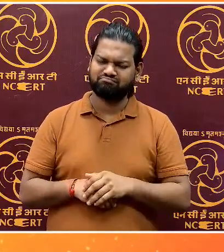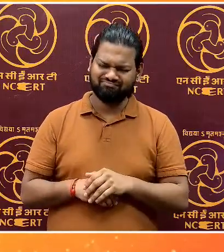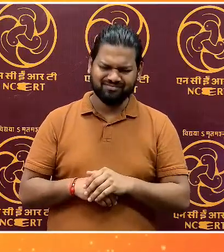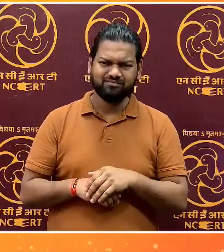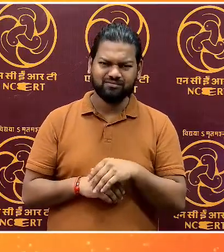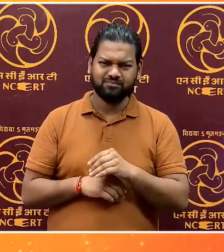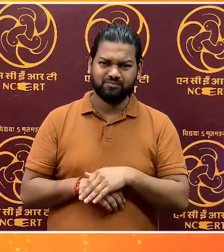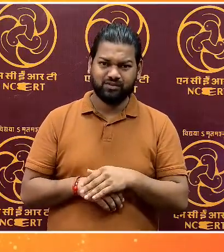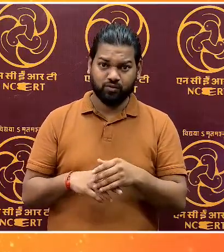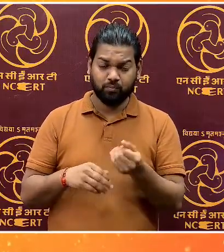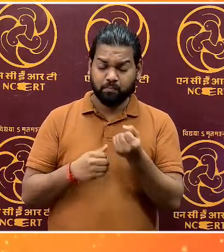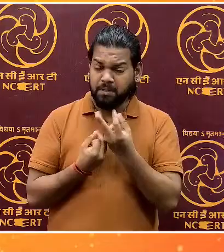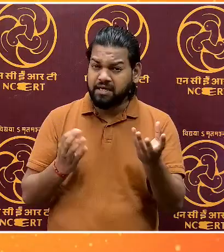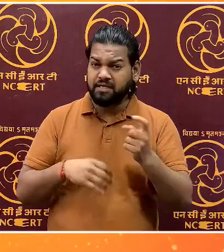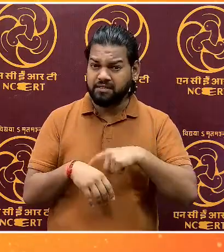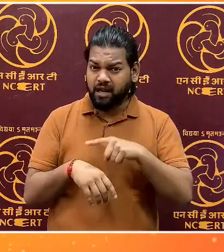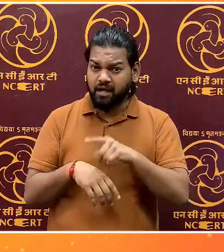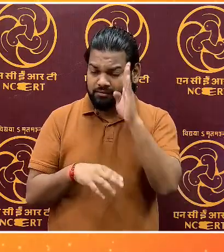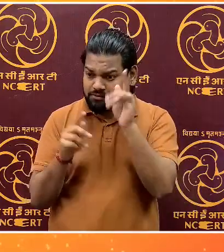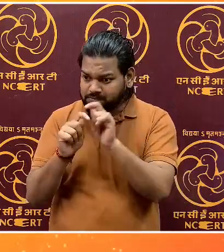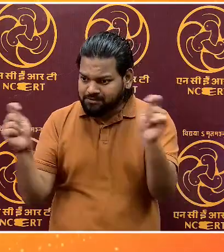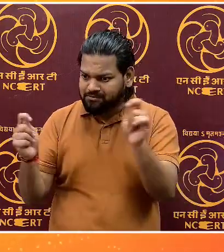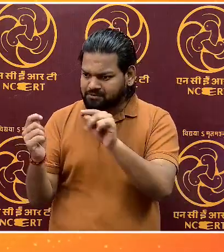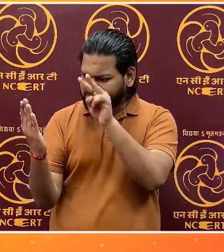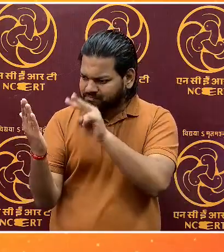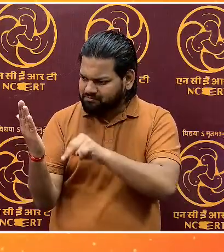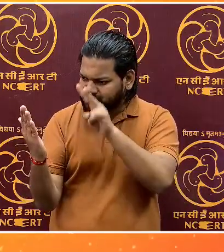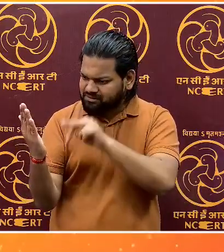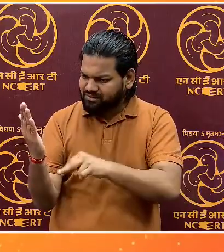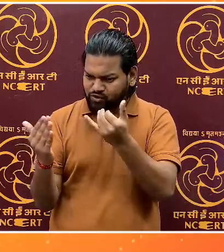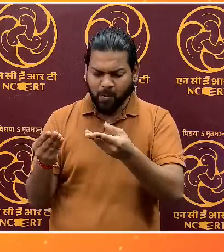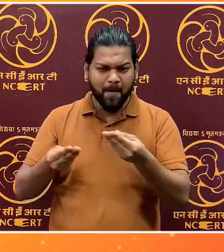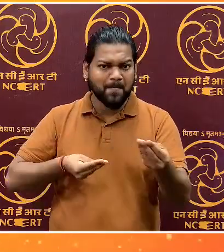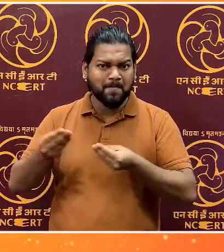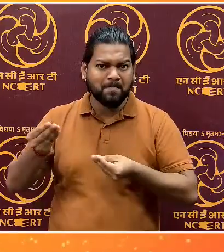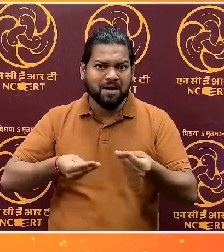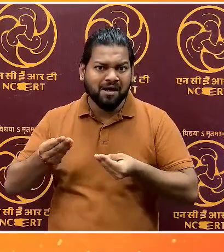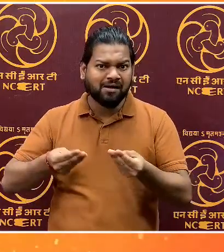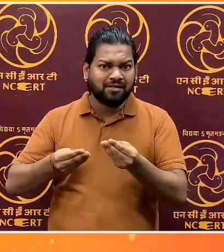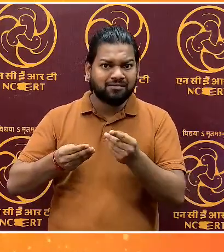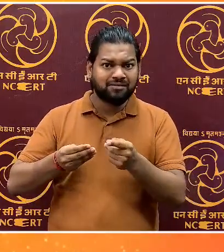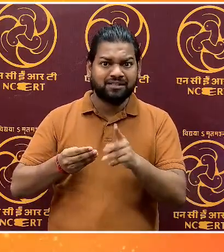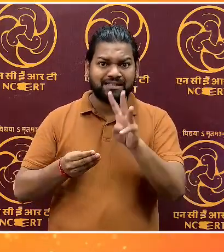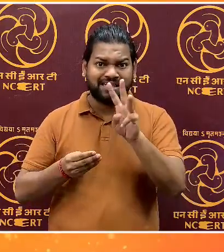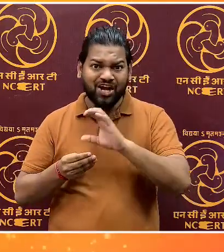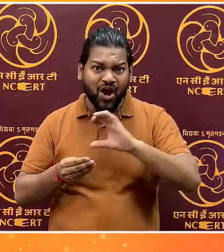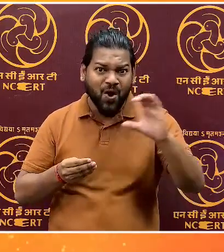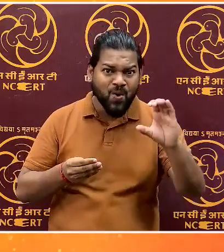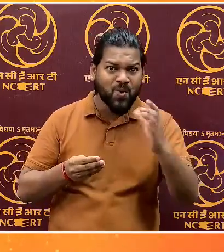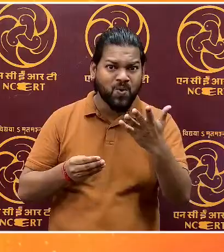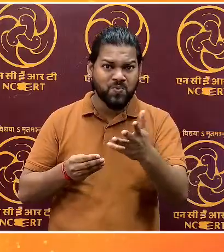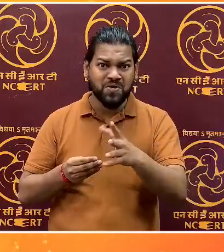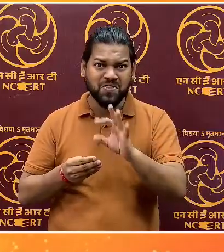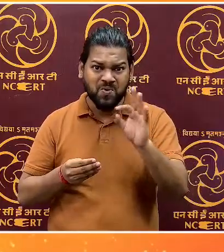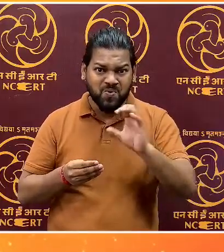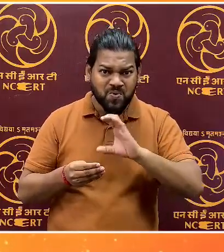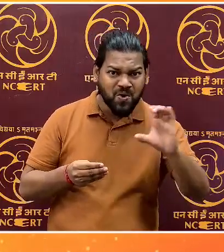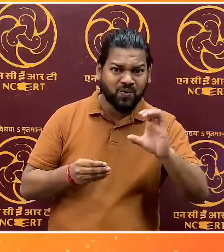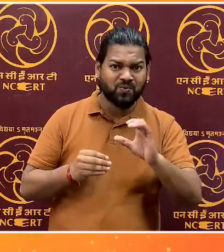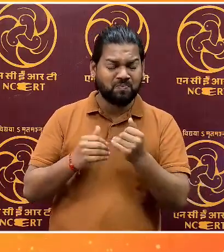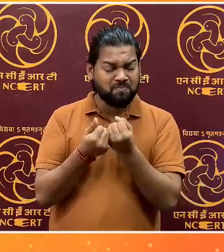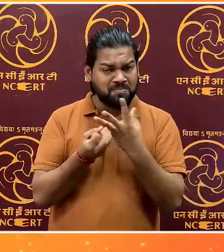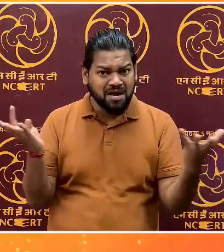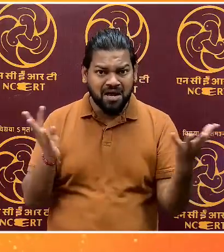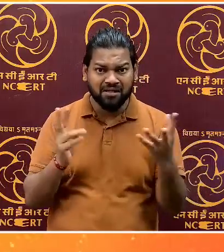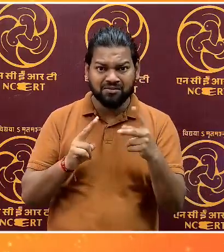read information in the newspaper articles that the Right. valuation of our business is 200 crores, 300 crores, or many a times we came